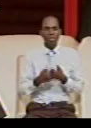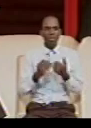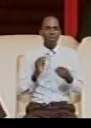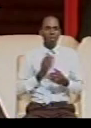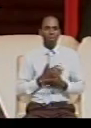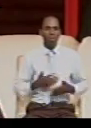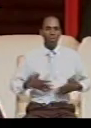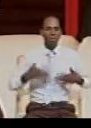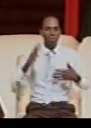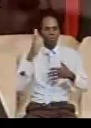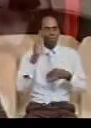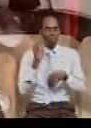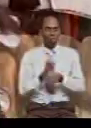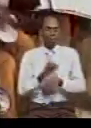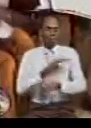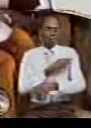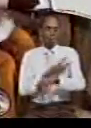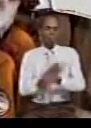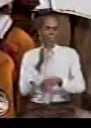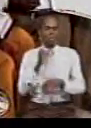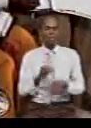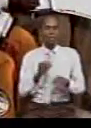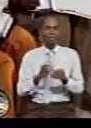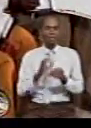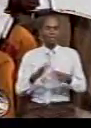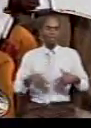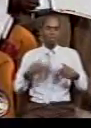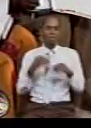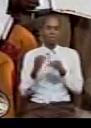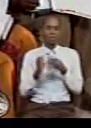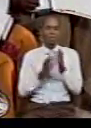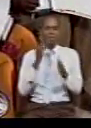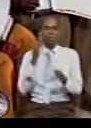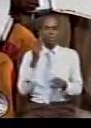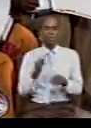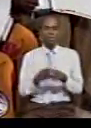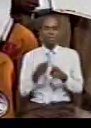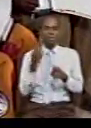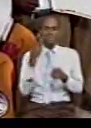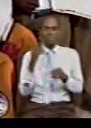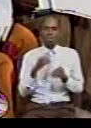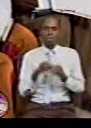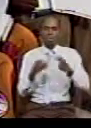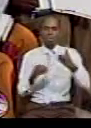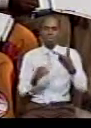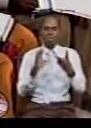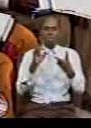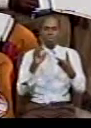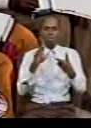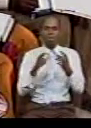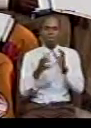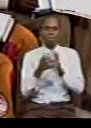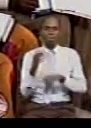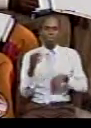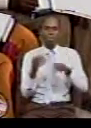work mightily in your life. 2 Corinthians chapter